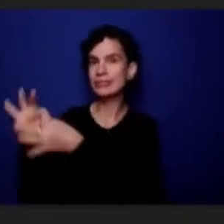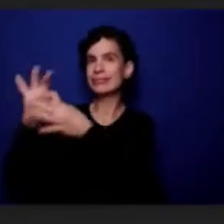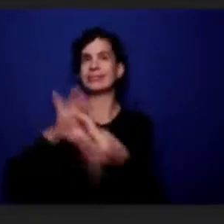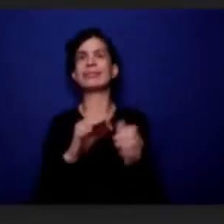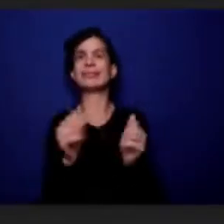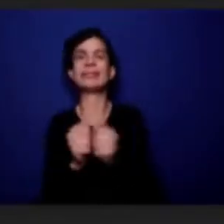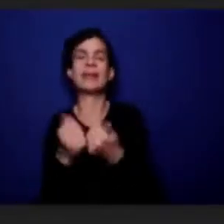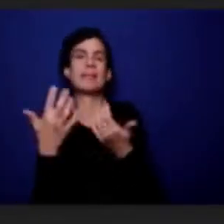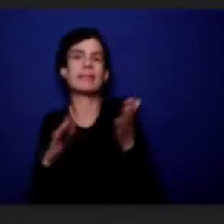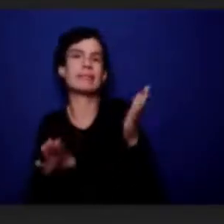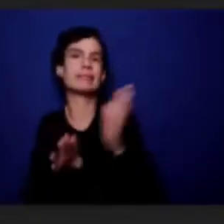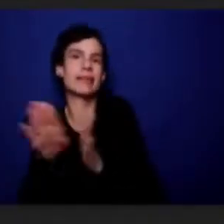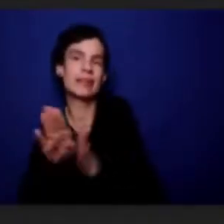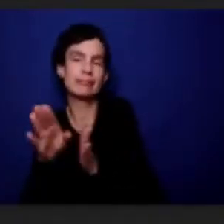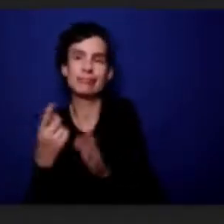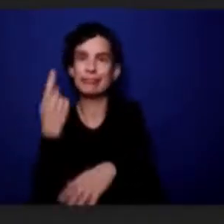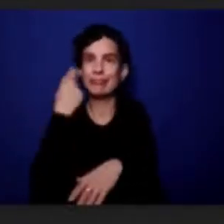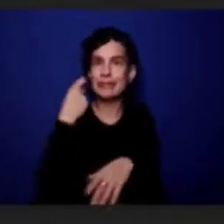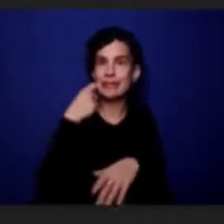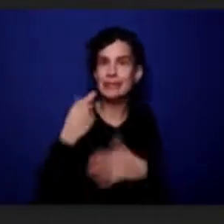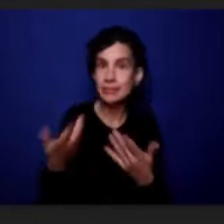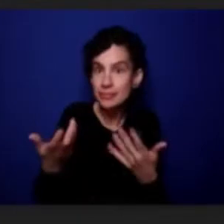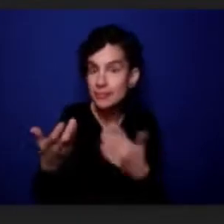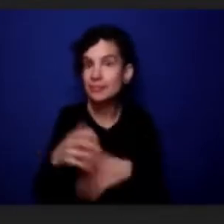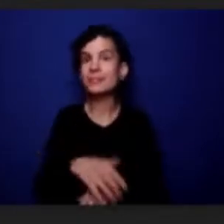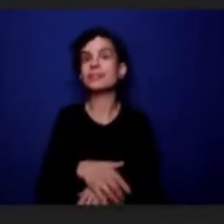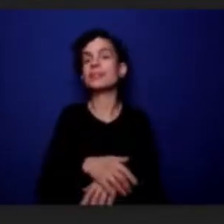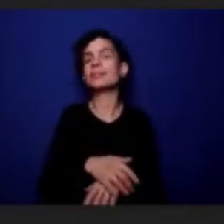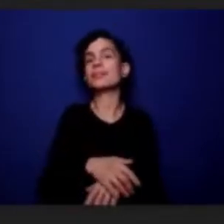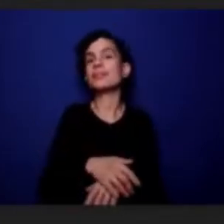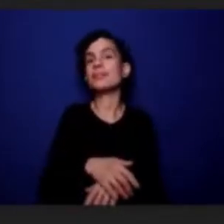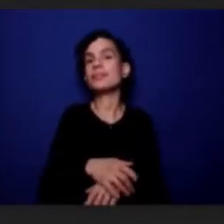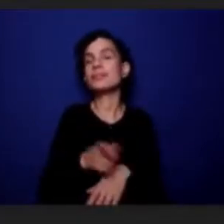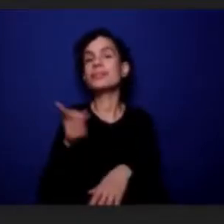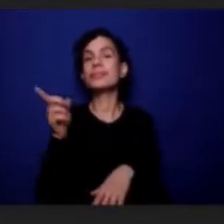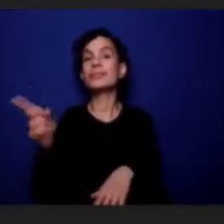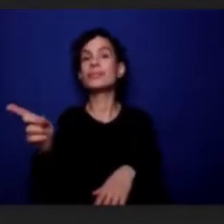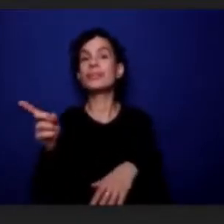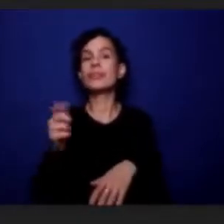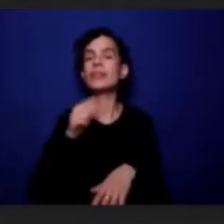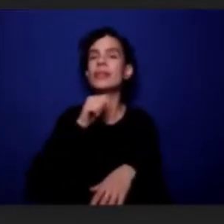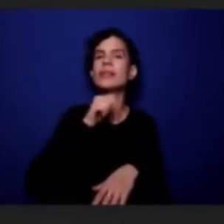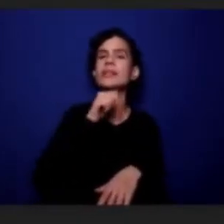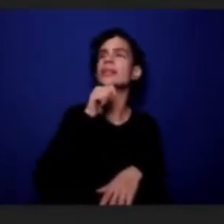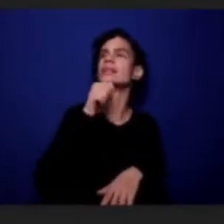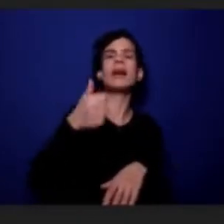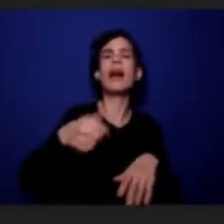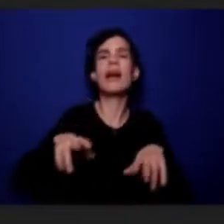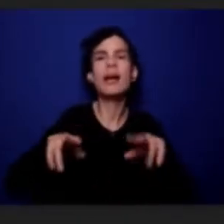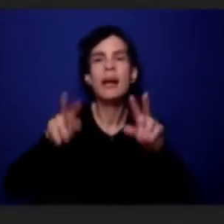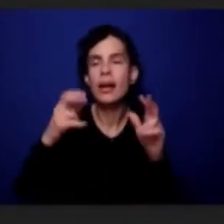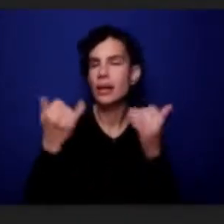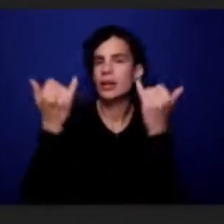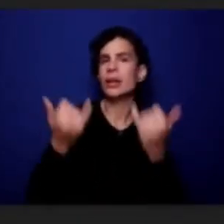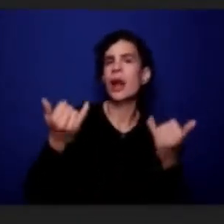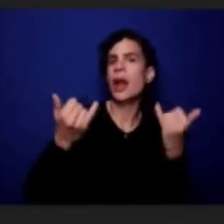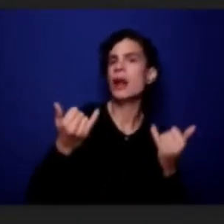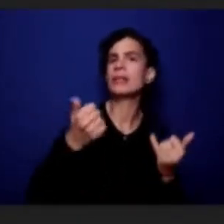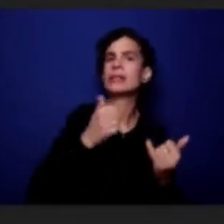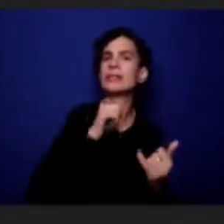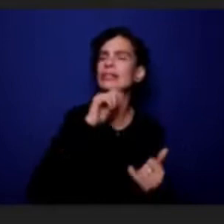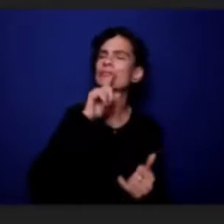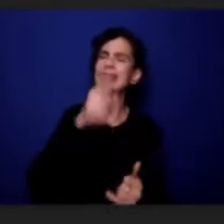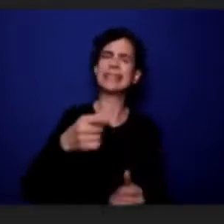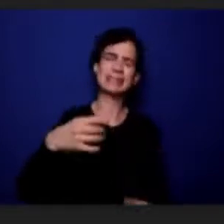view of the artwork in question, or one that sort of ties it into discourses that have been developing more recently. So like Tara's, for